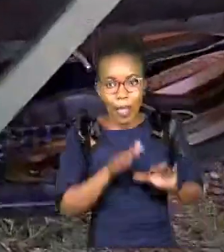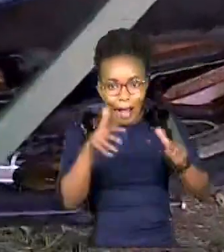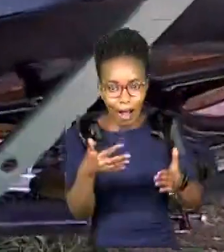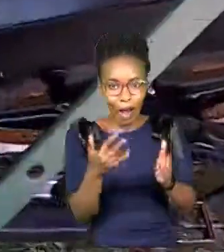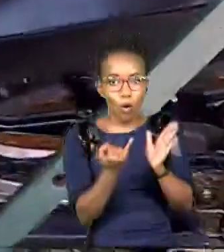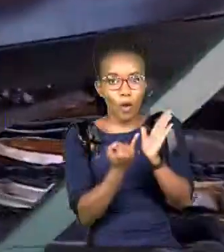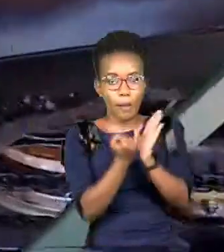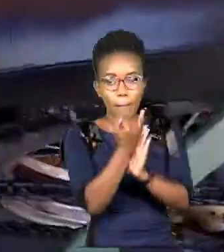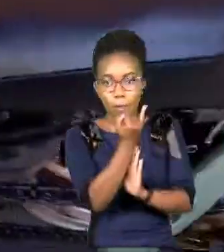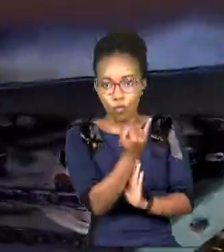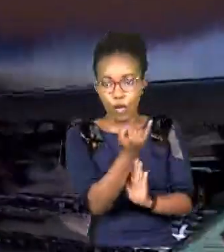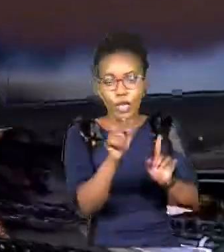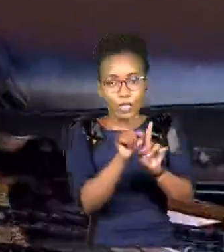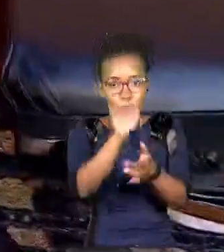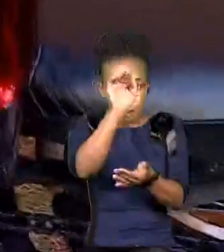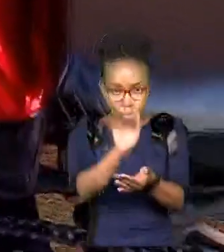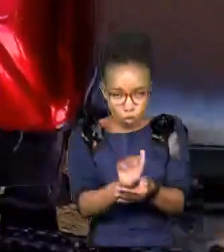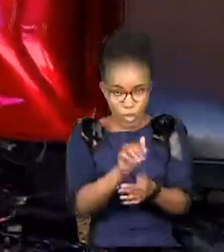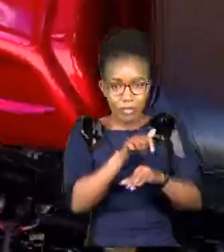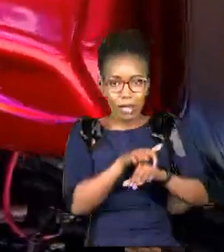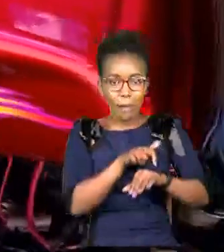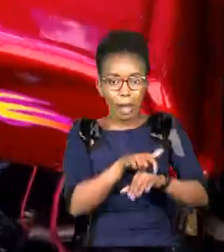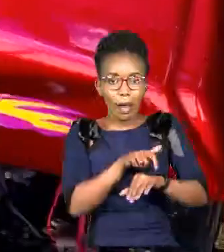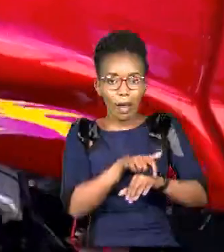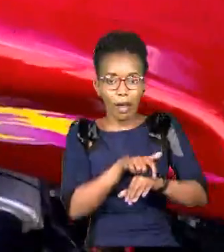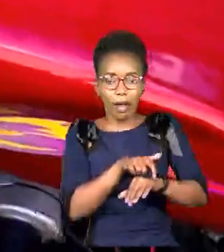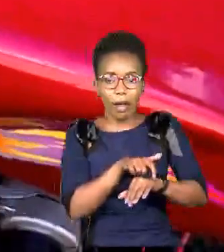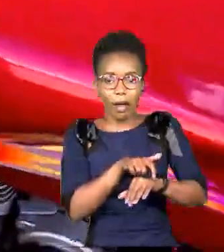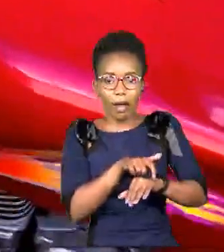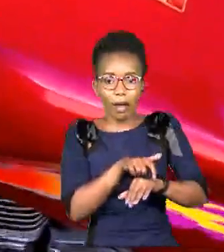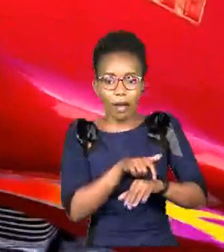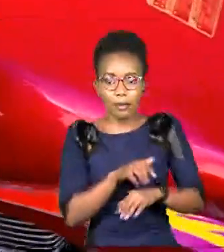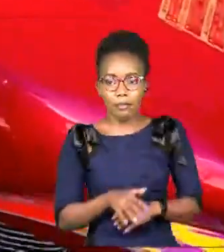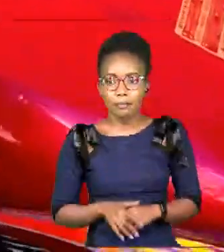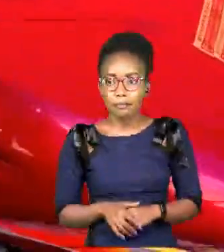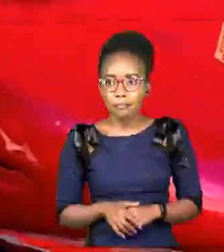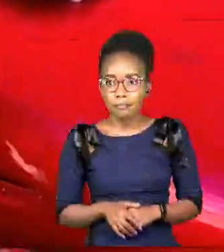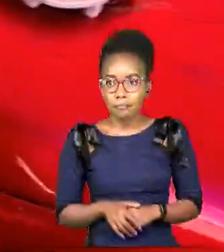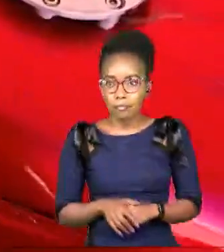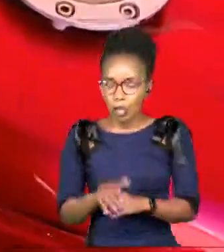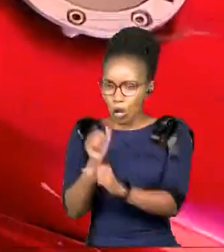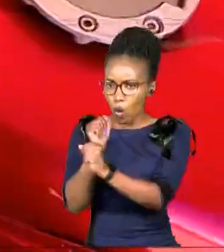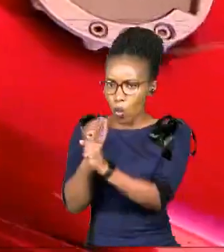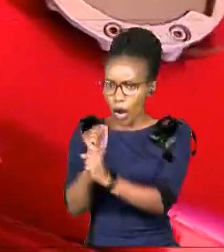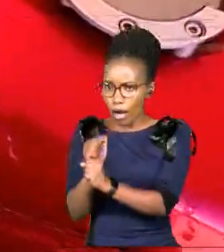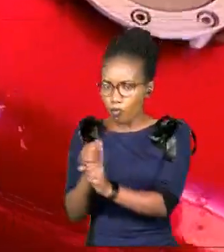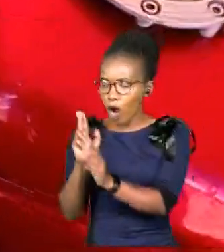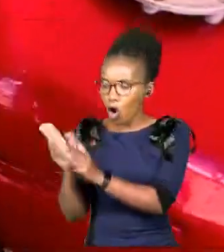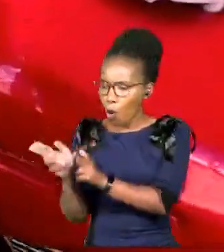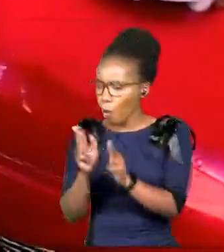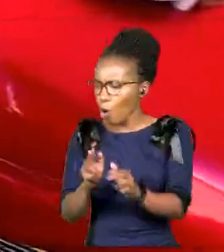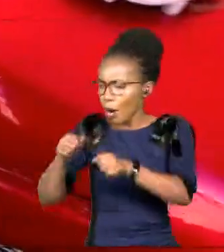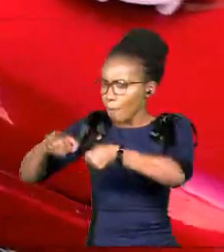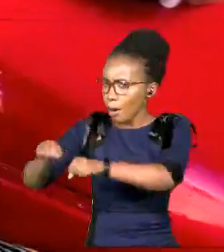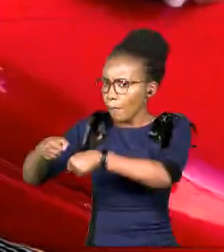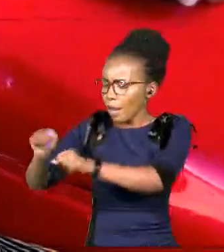on the cost and reduce on the time that they need to till land. That is quite a huge task for a normal motorbike. So what are some of